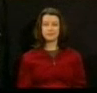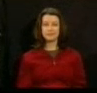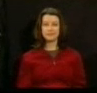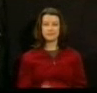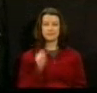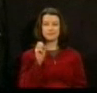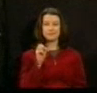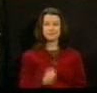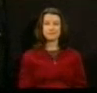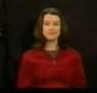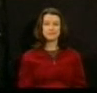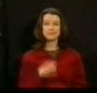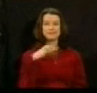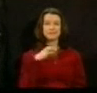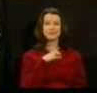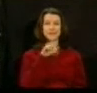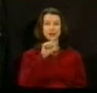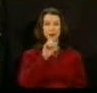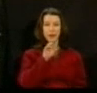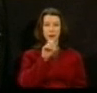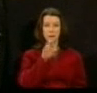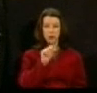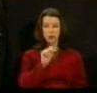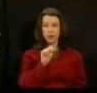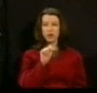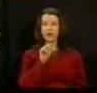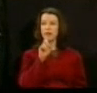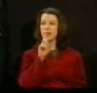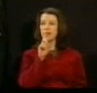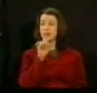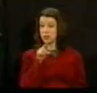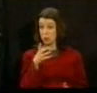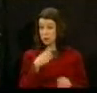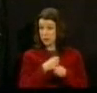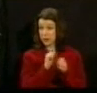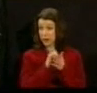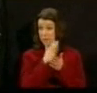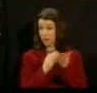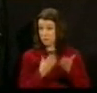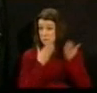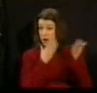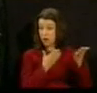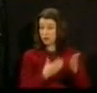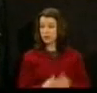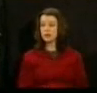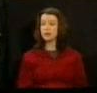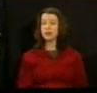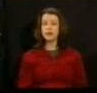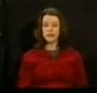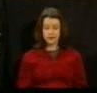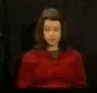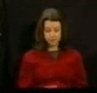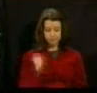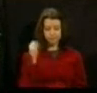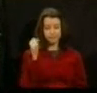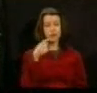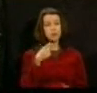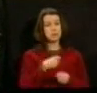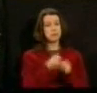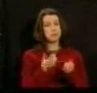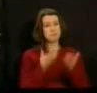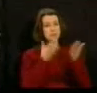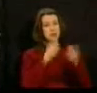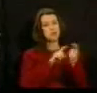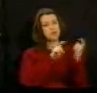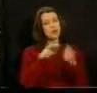So, okay, Commissioner Lambert, did you want to make that part of a motion? Yes, I want to make that a motion. Okay, he wanted to make a